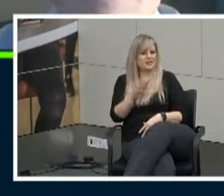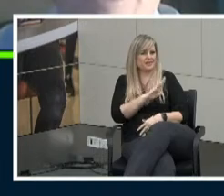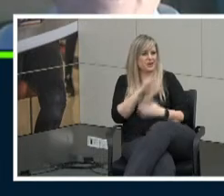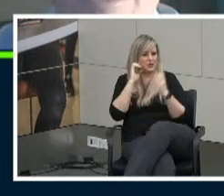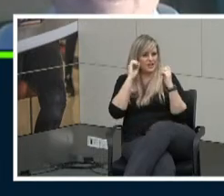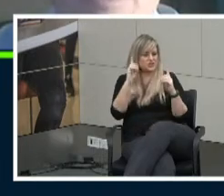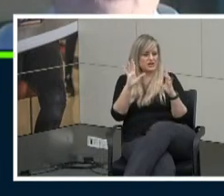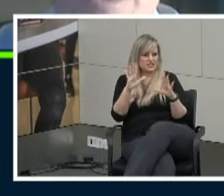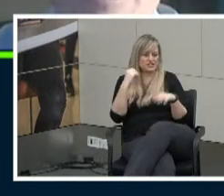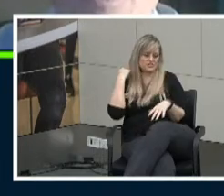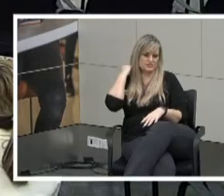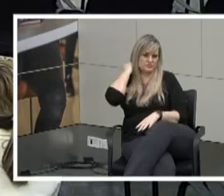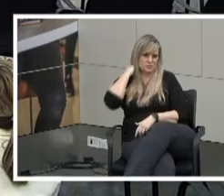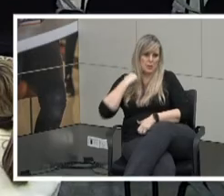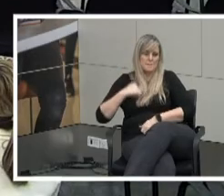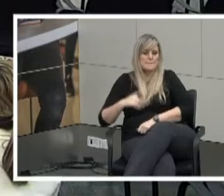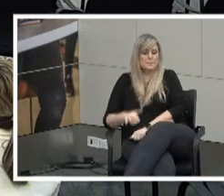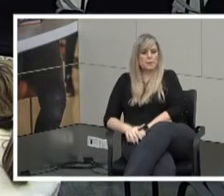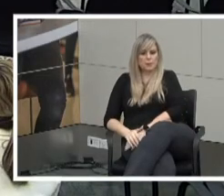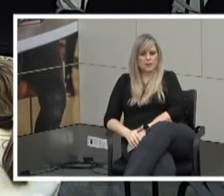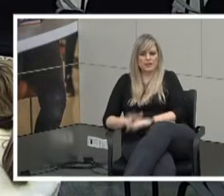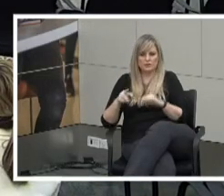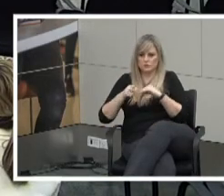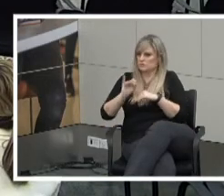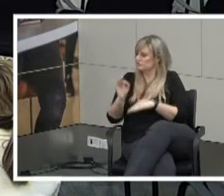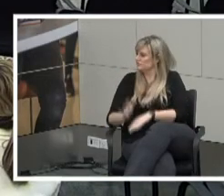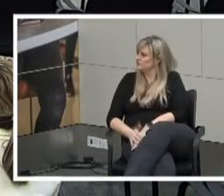stop Hammer when you